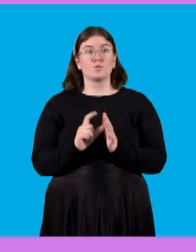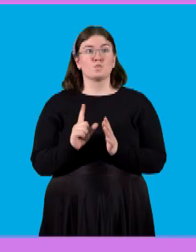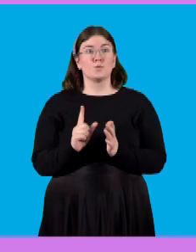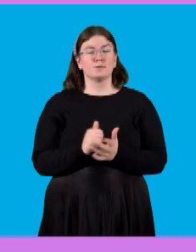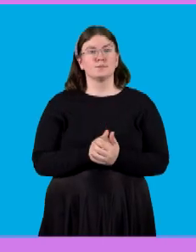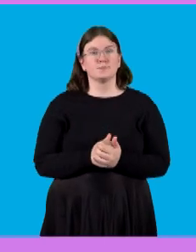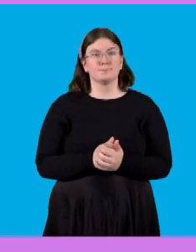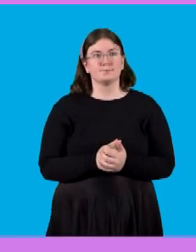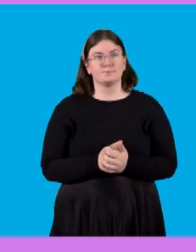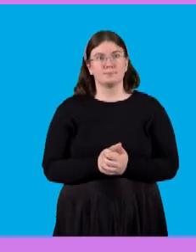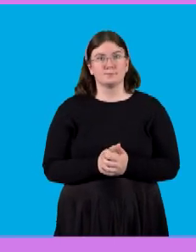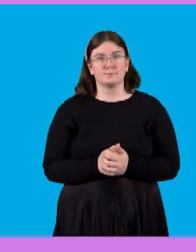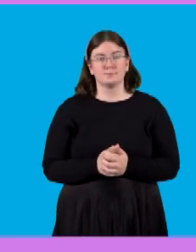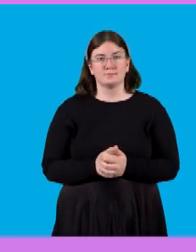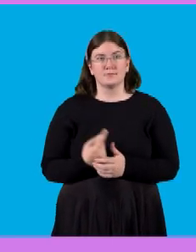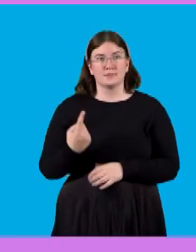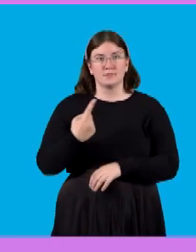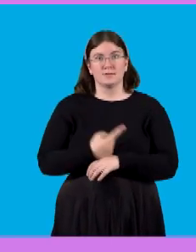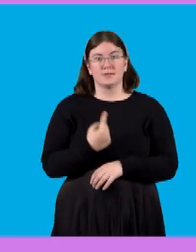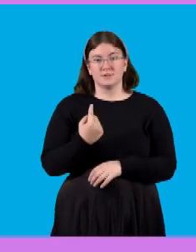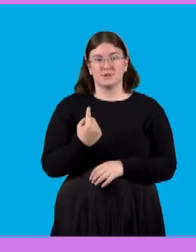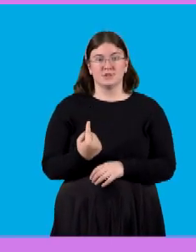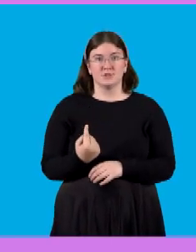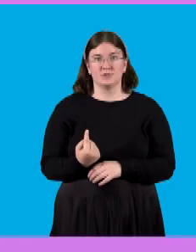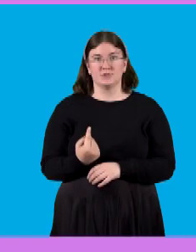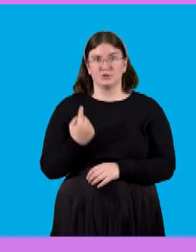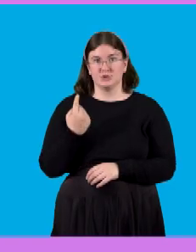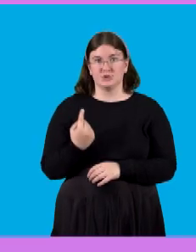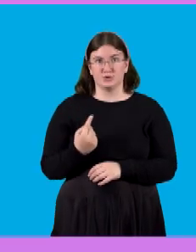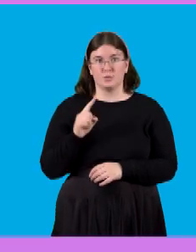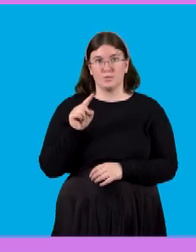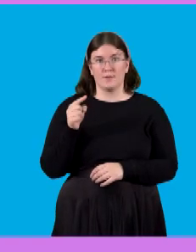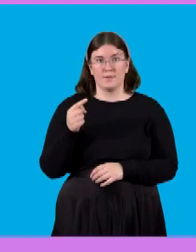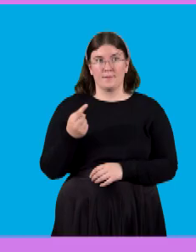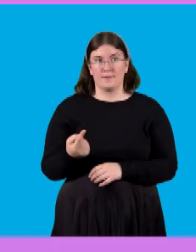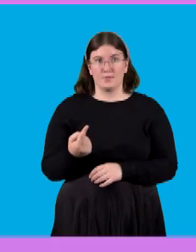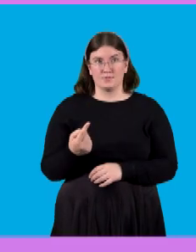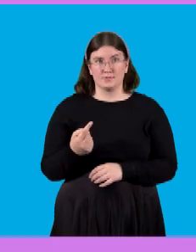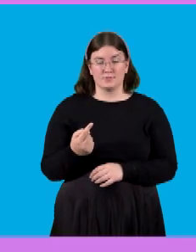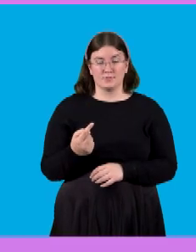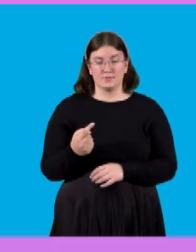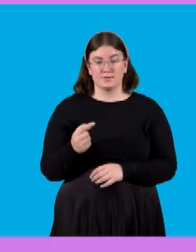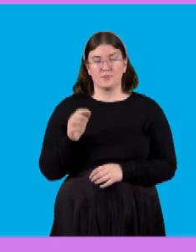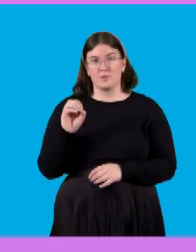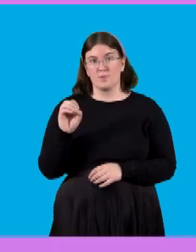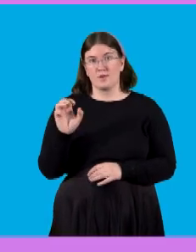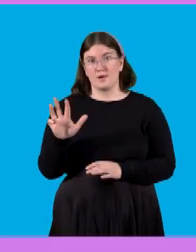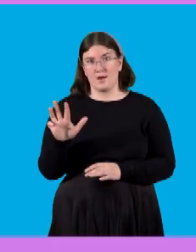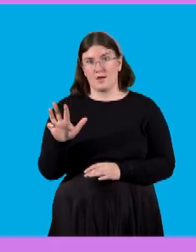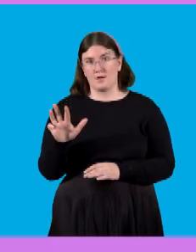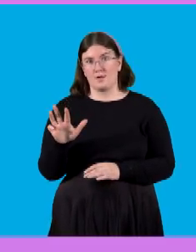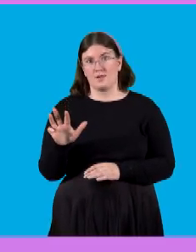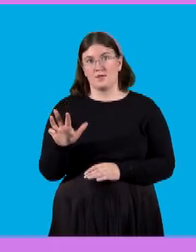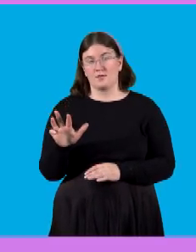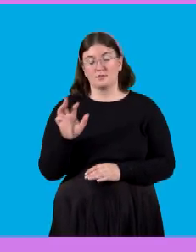quickly run through that again. Per day, they've been charged 1,000 Zambian kwacha per